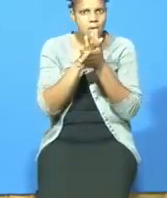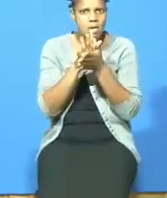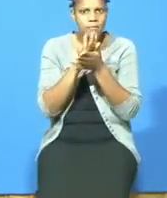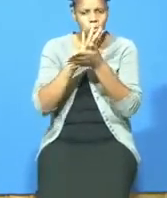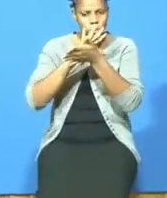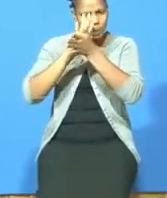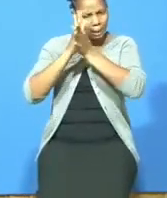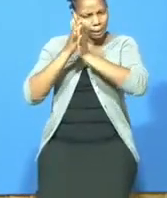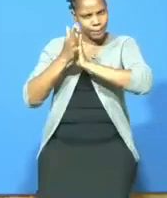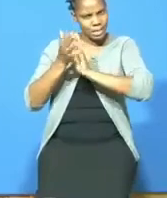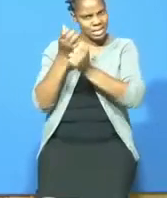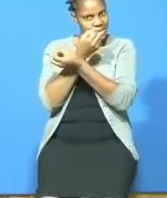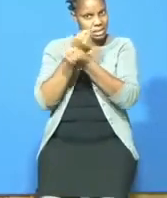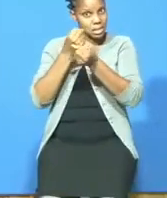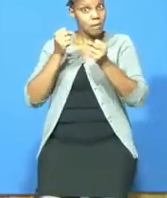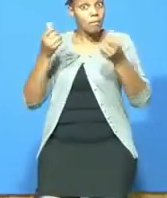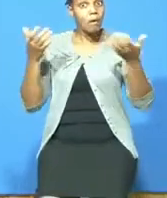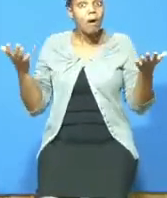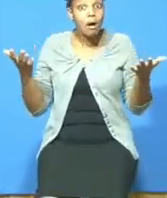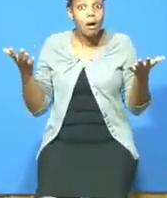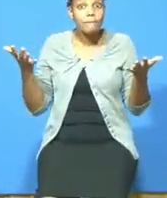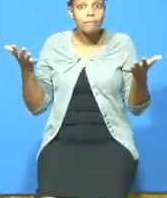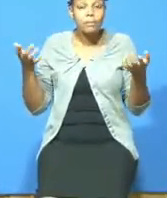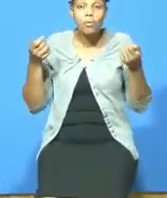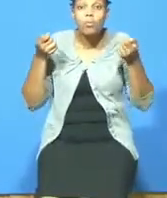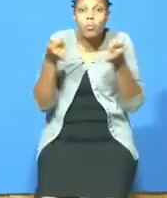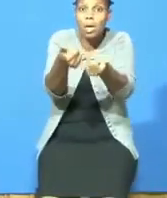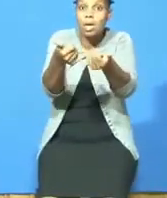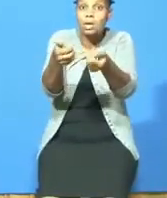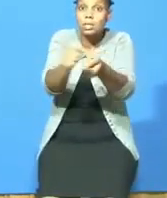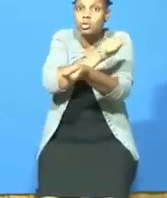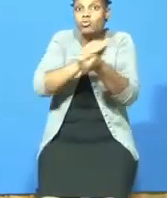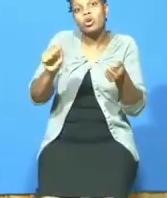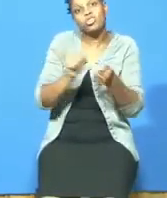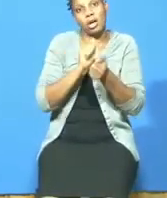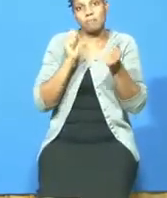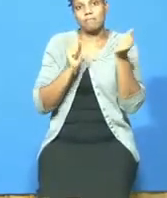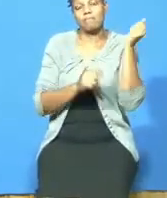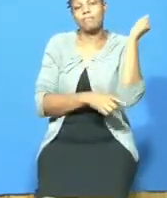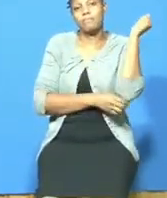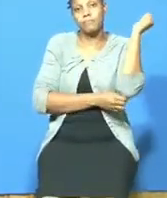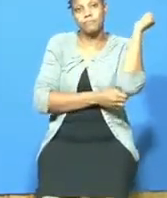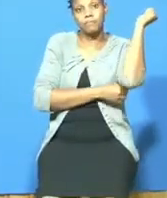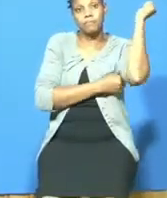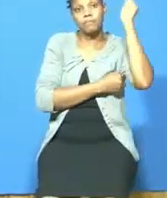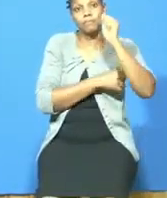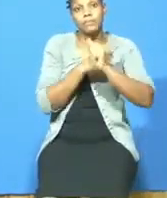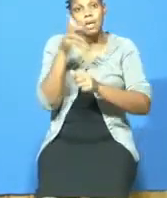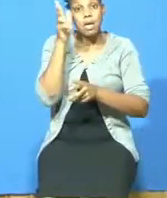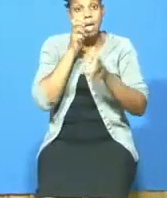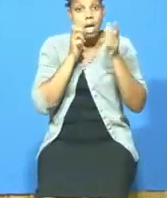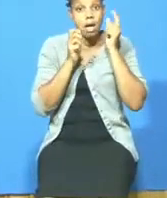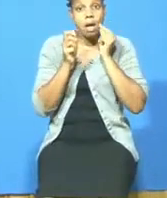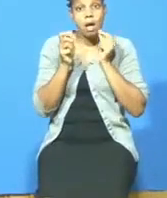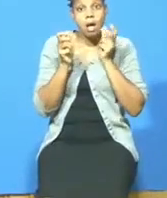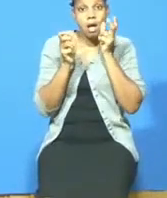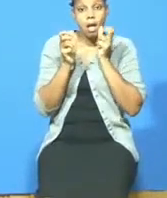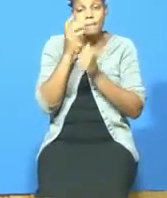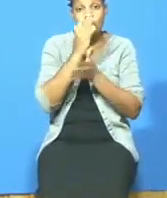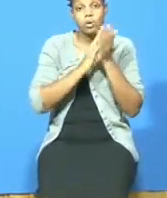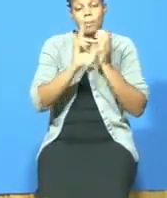peace and safety, then sudden destruction. Hear me, somebody.